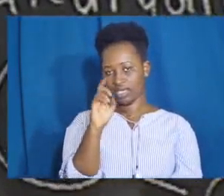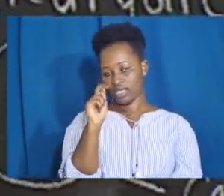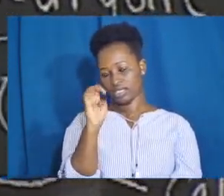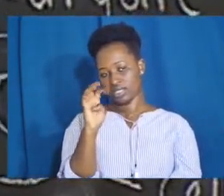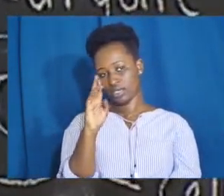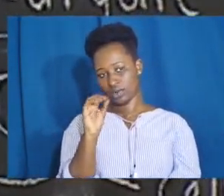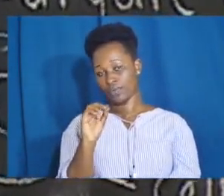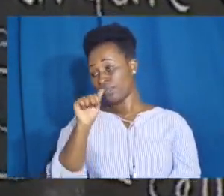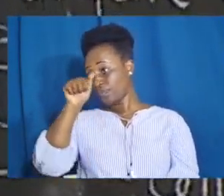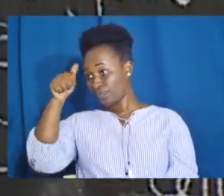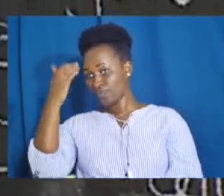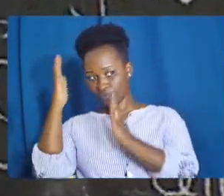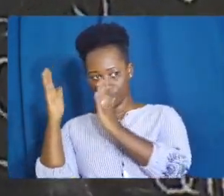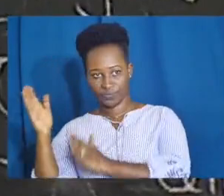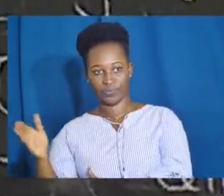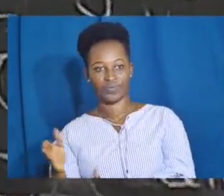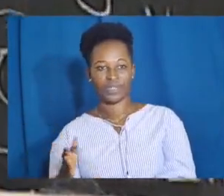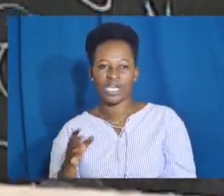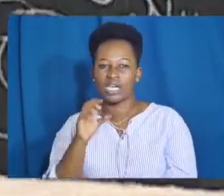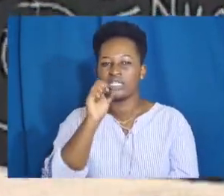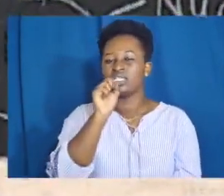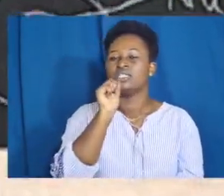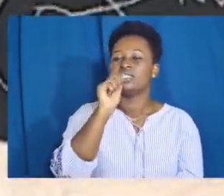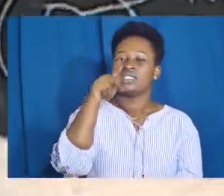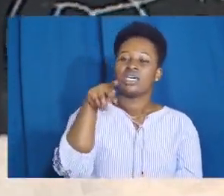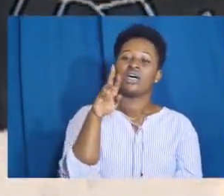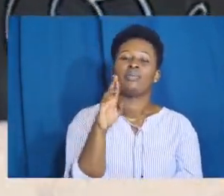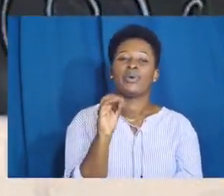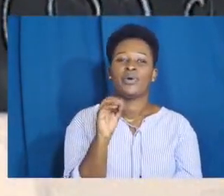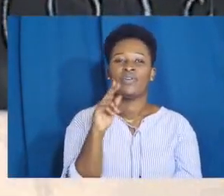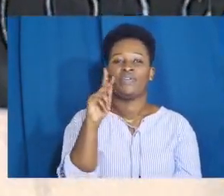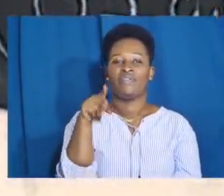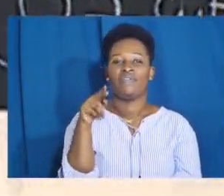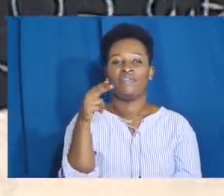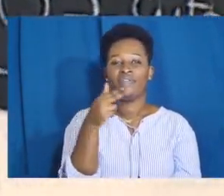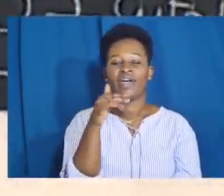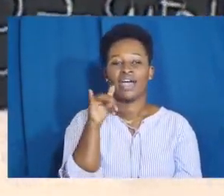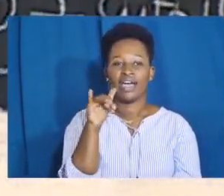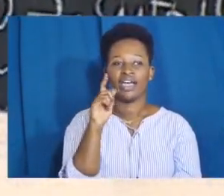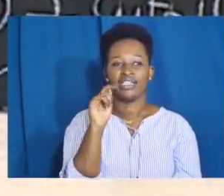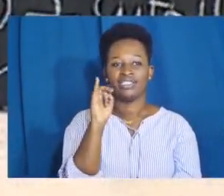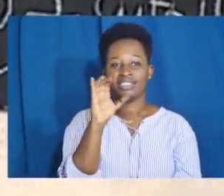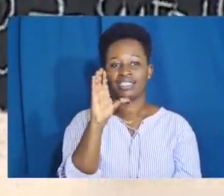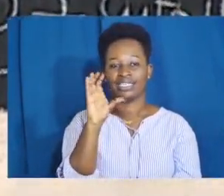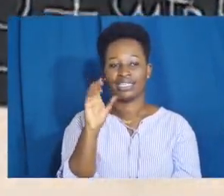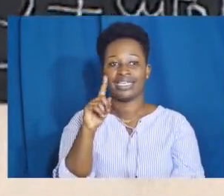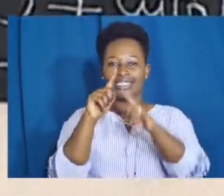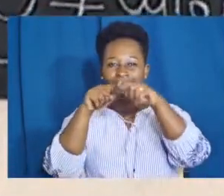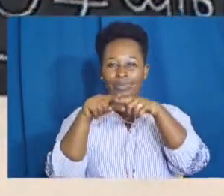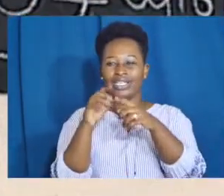Fungi are saprophytic. Saprophytic means what? Depending on dead organisms for